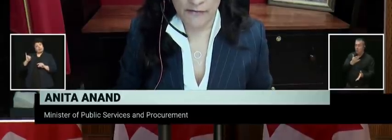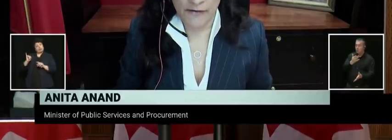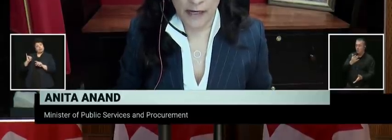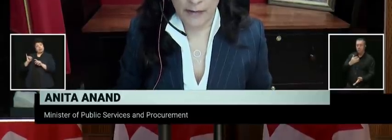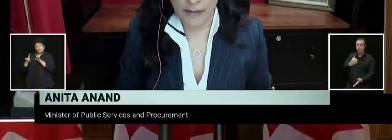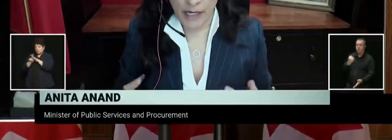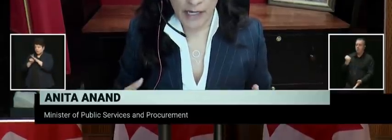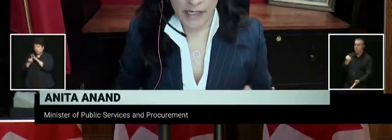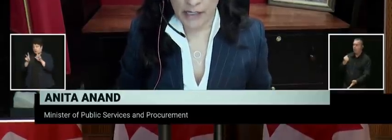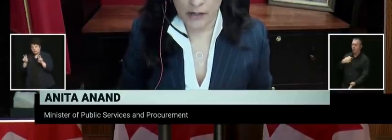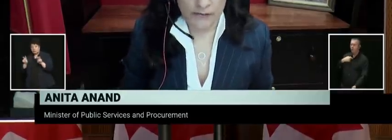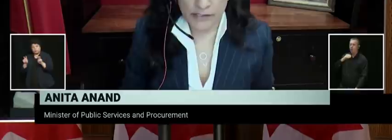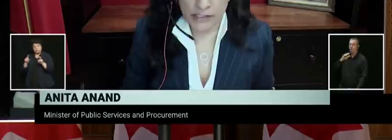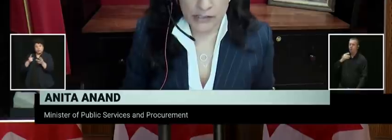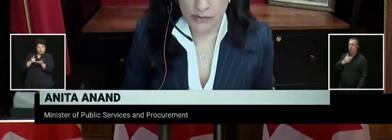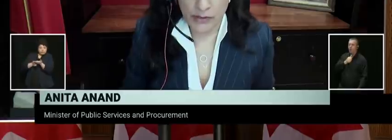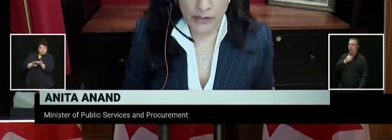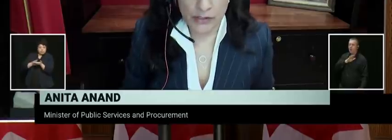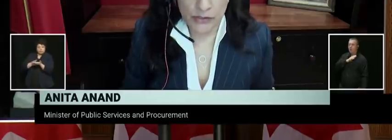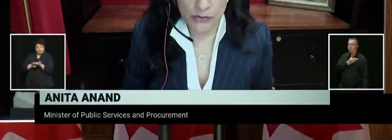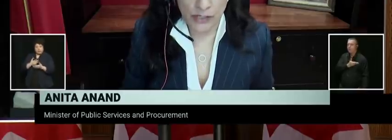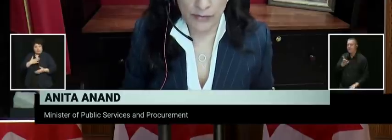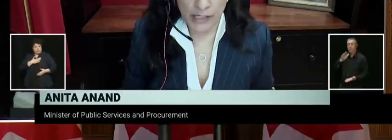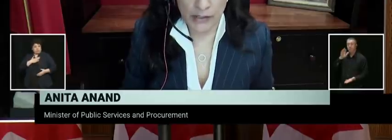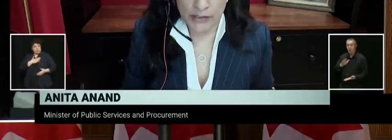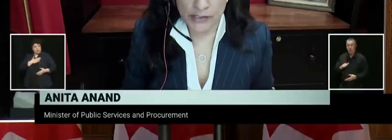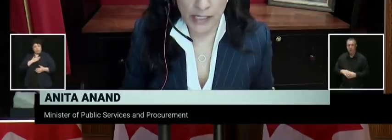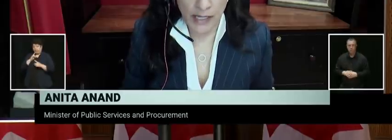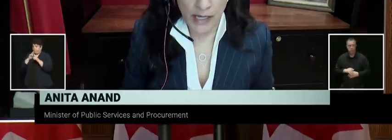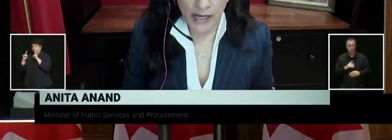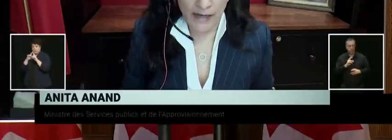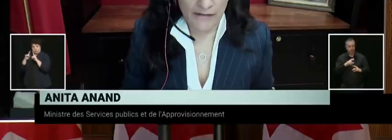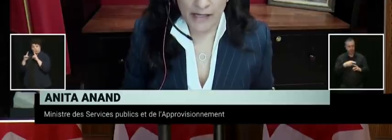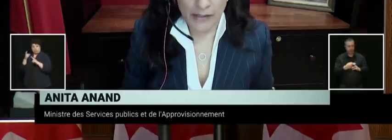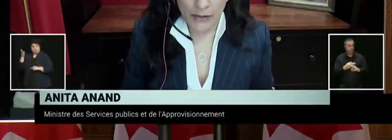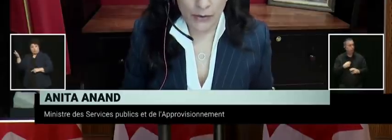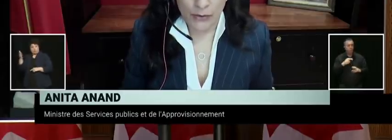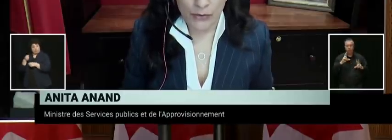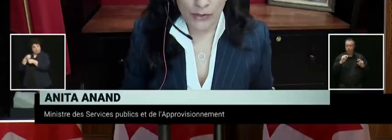of my conversations with the drug makers.